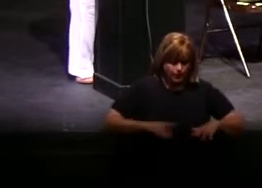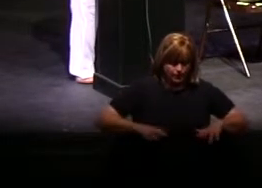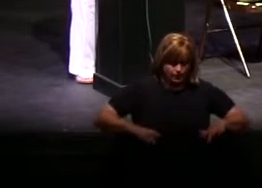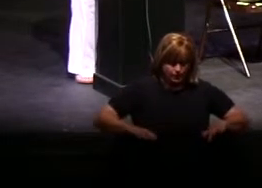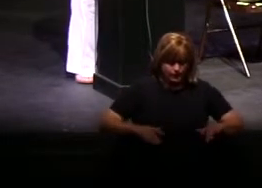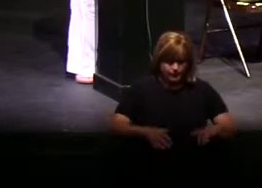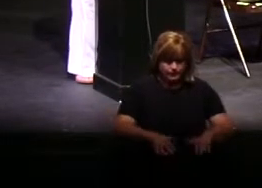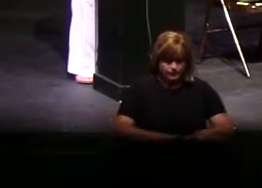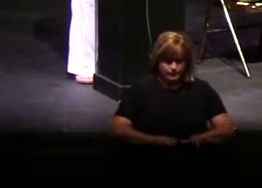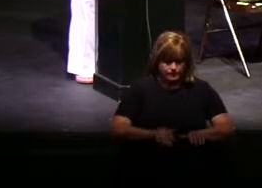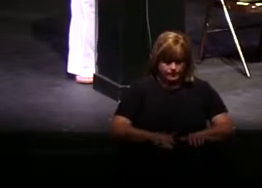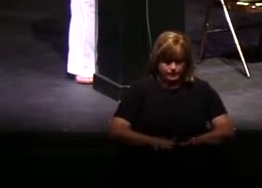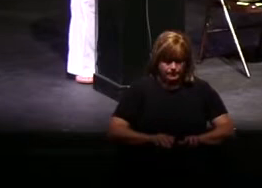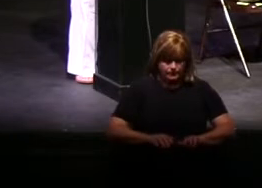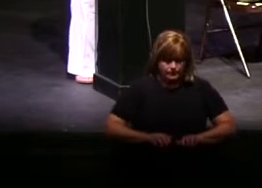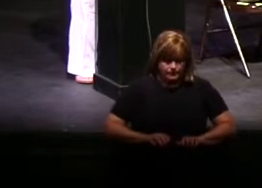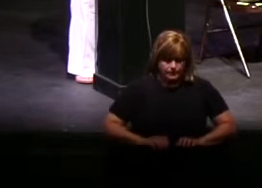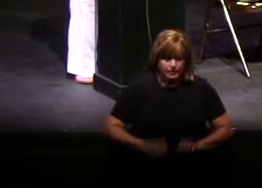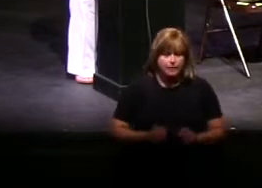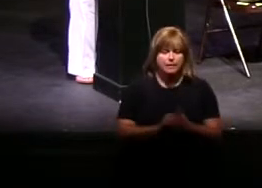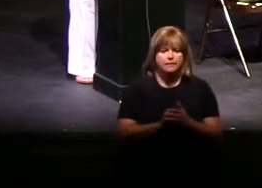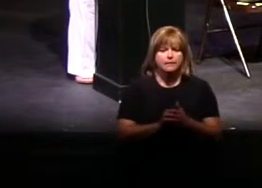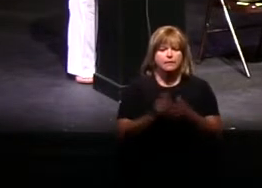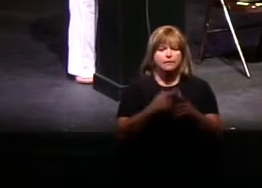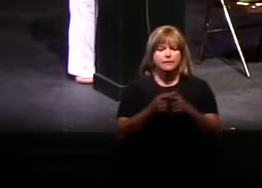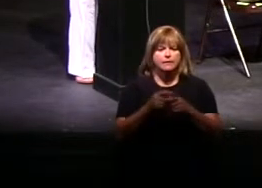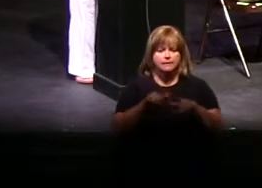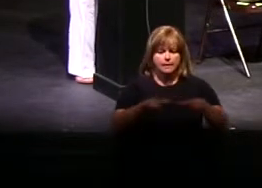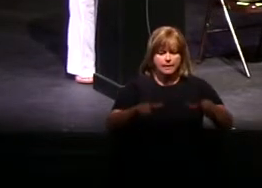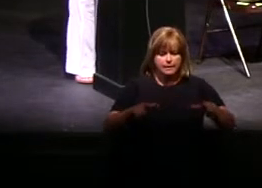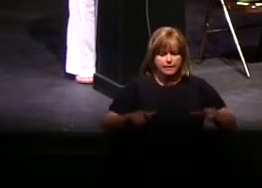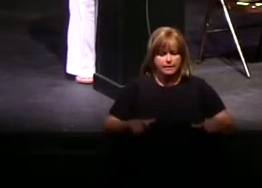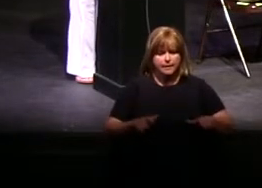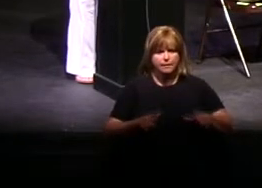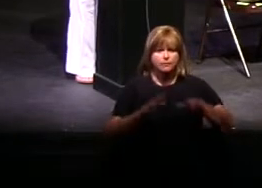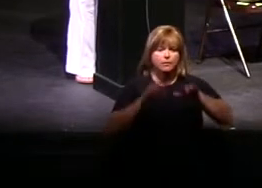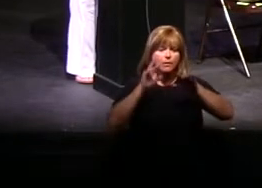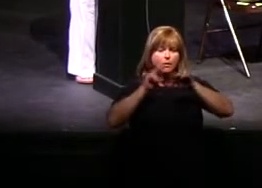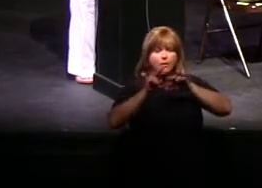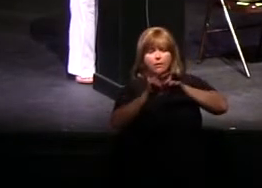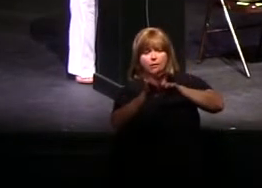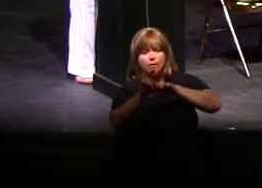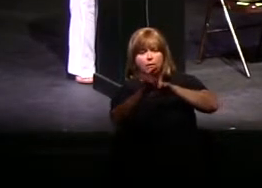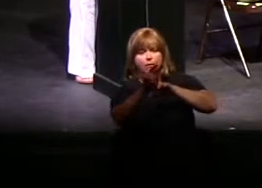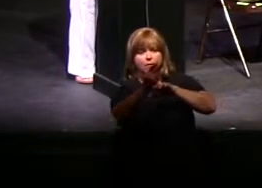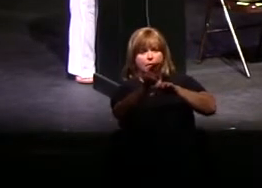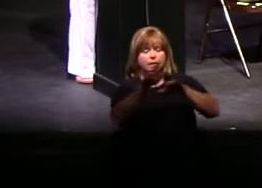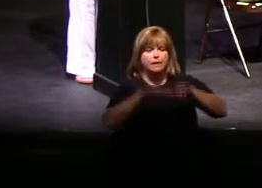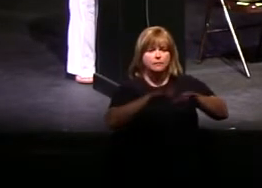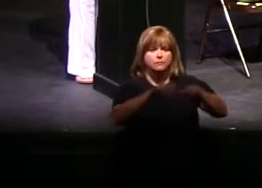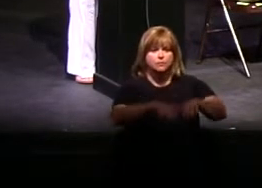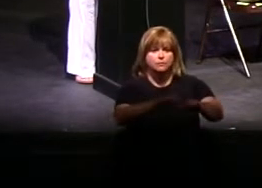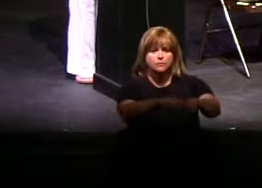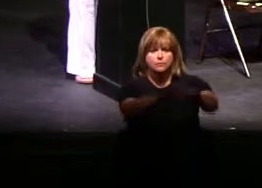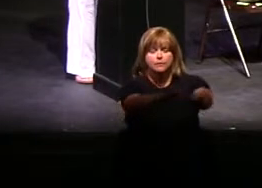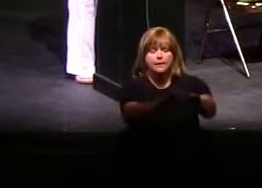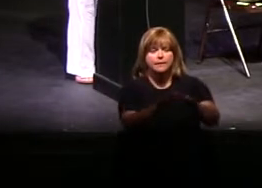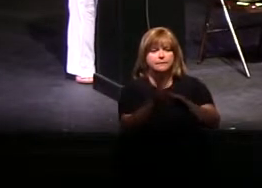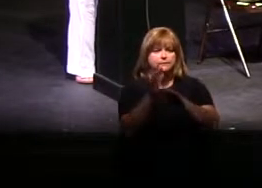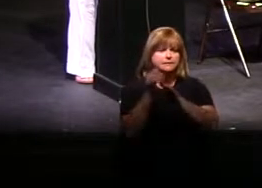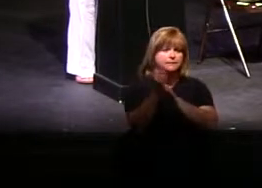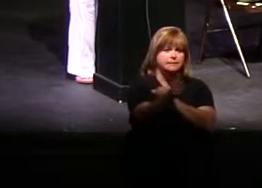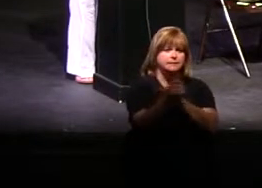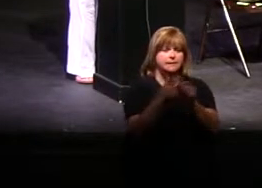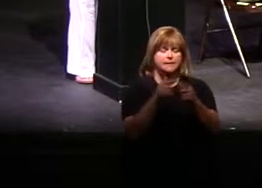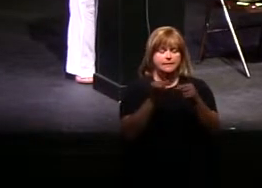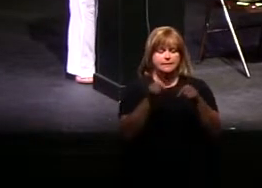into little ridges by the waves. The lake stretched away and away into the distance. This expanse of